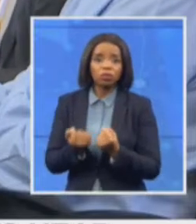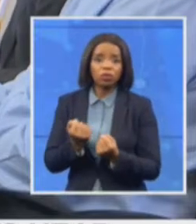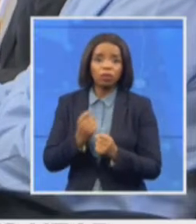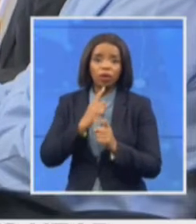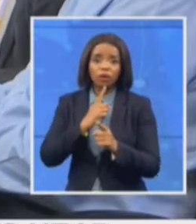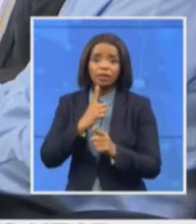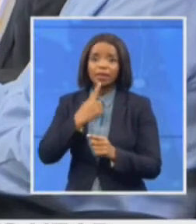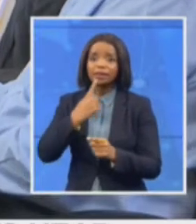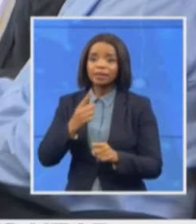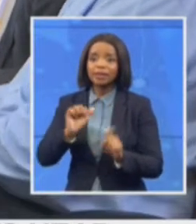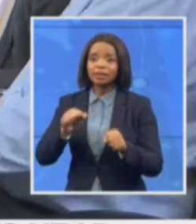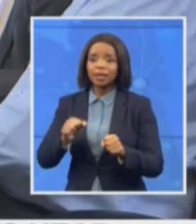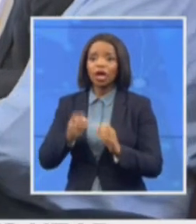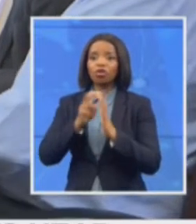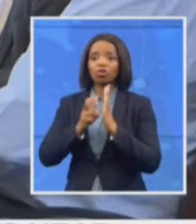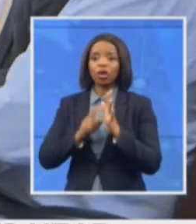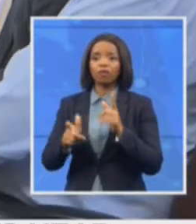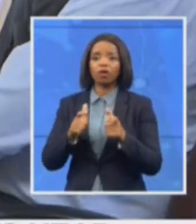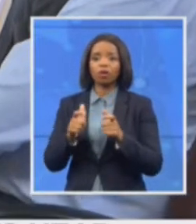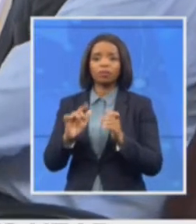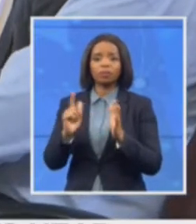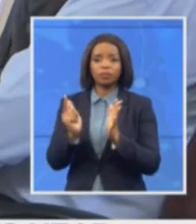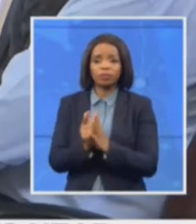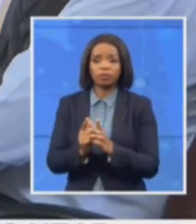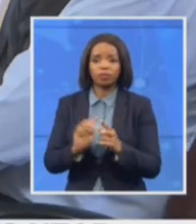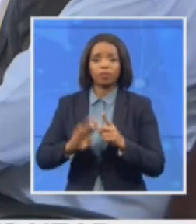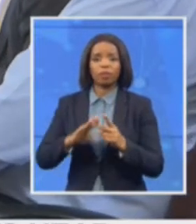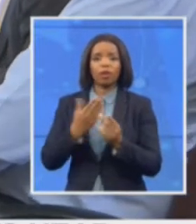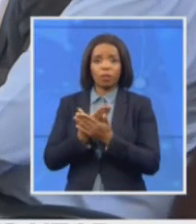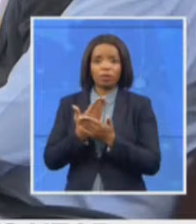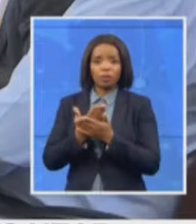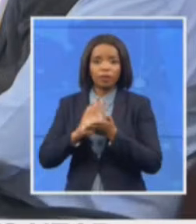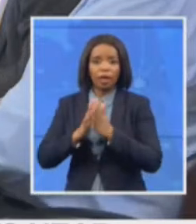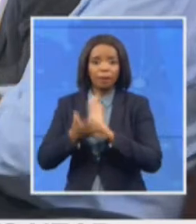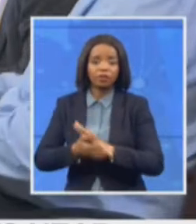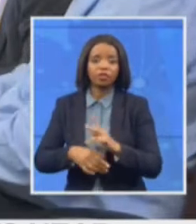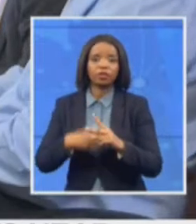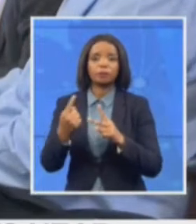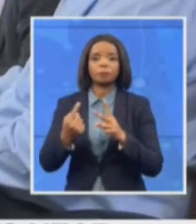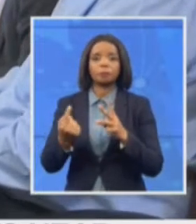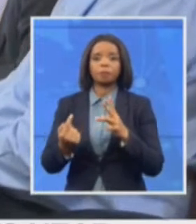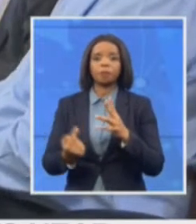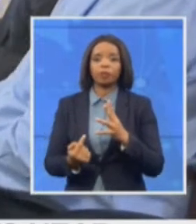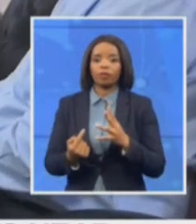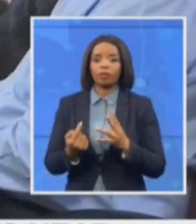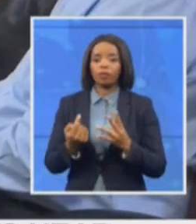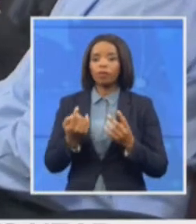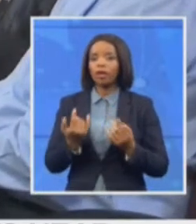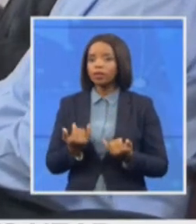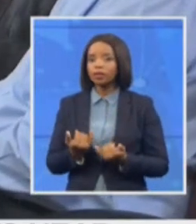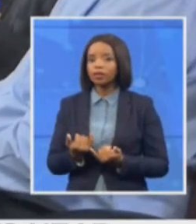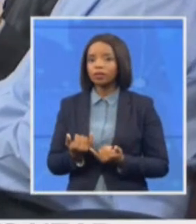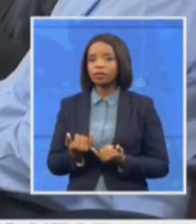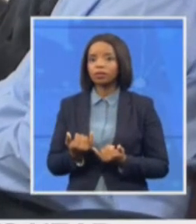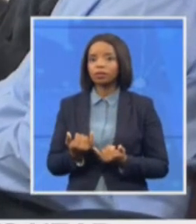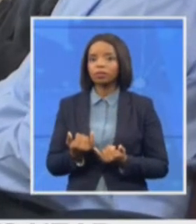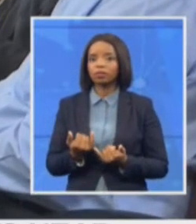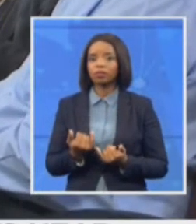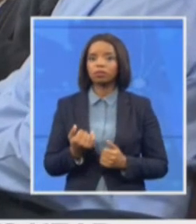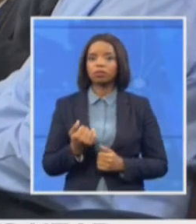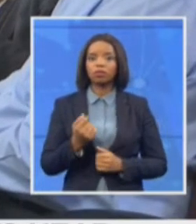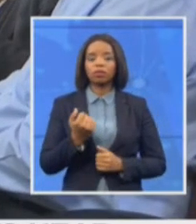the SABC oppose the interim application for interdict? No. They considered there was an internal